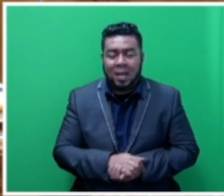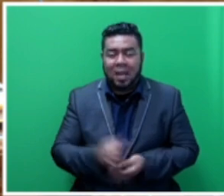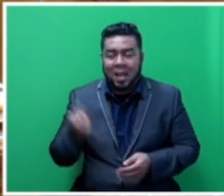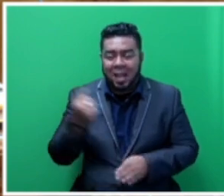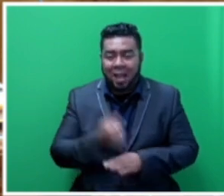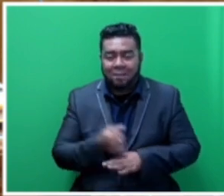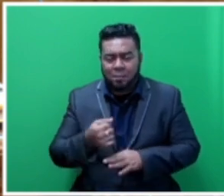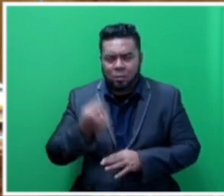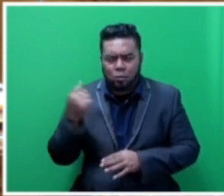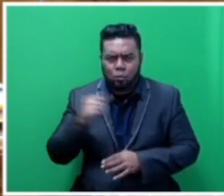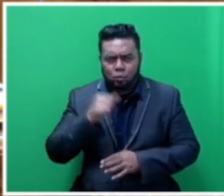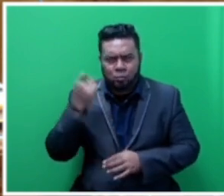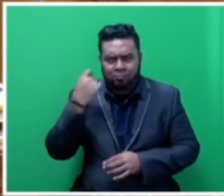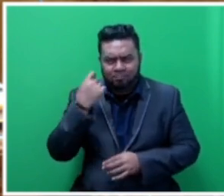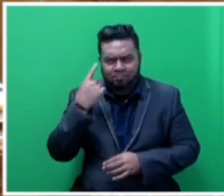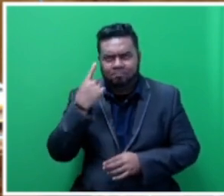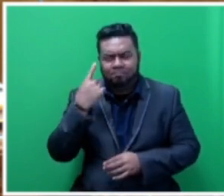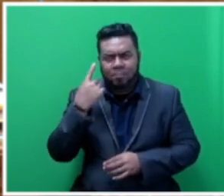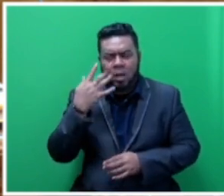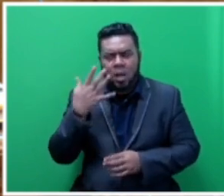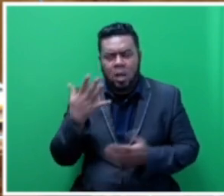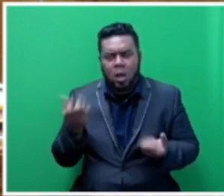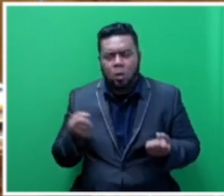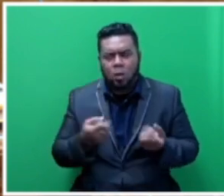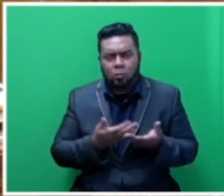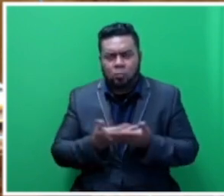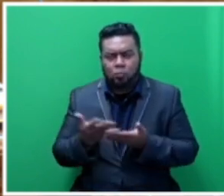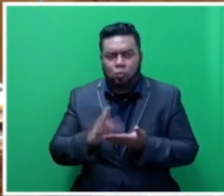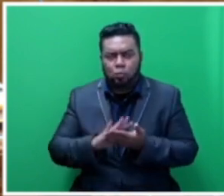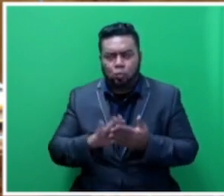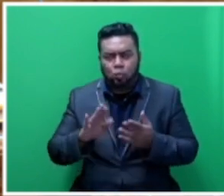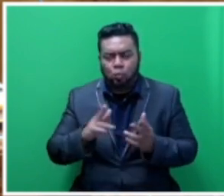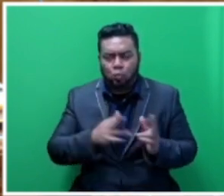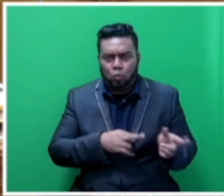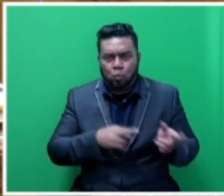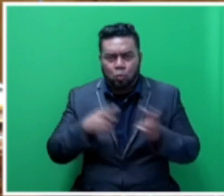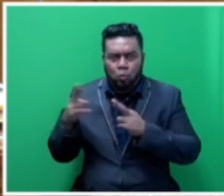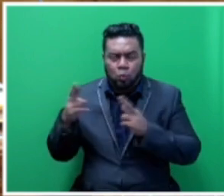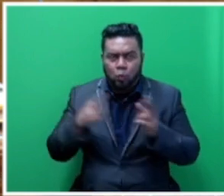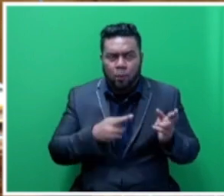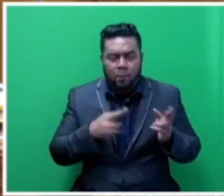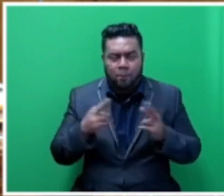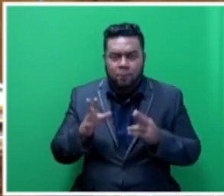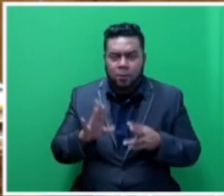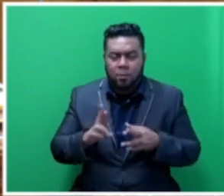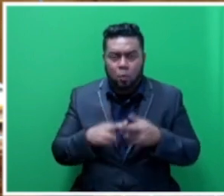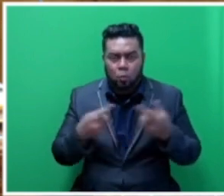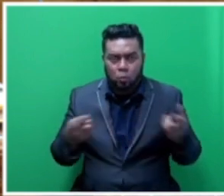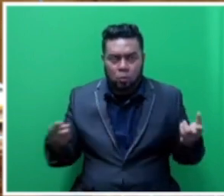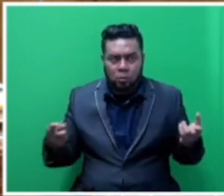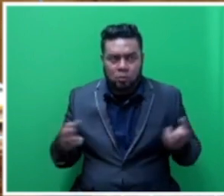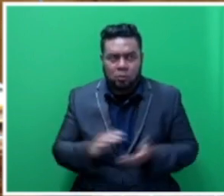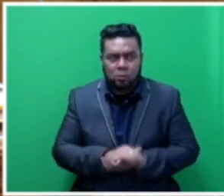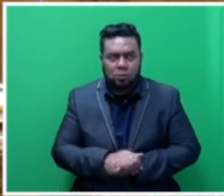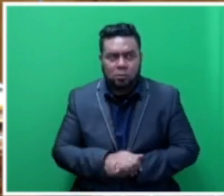Government should consider funding urgent expenditure through relocation from existing resources.